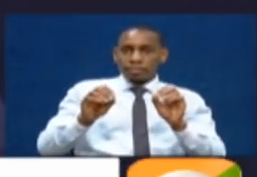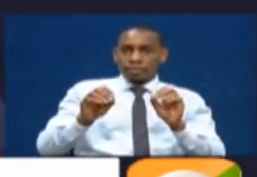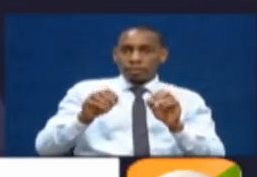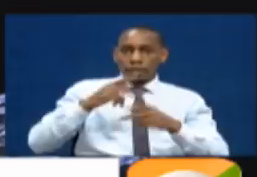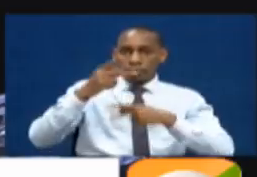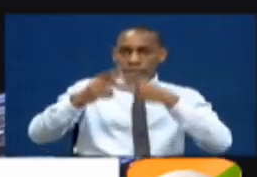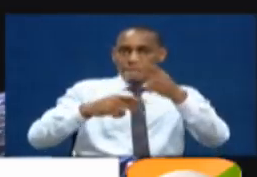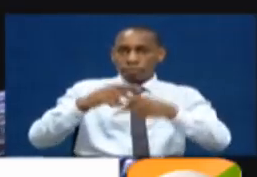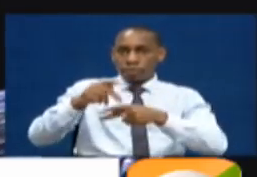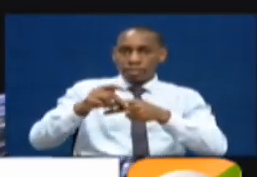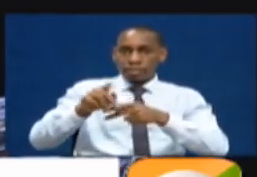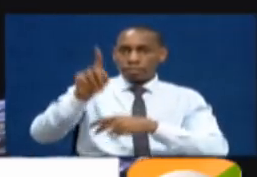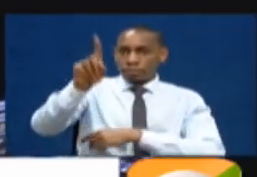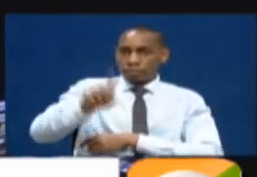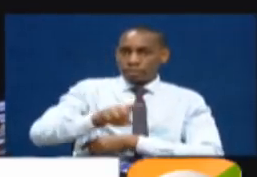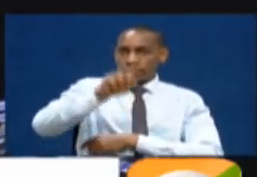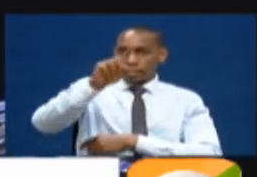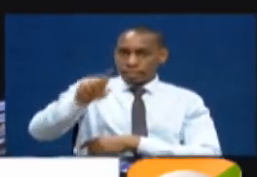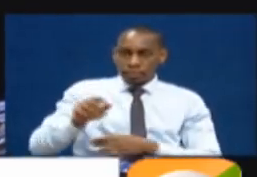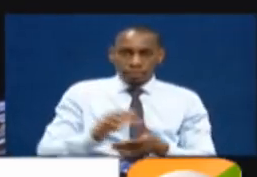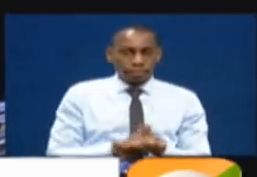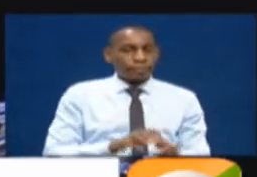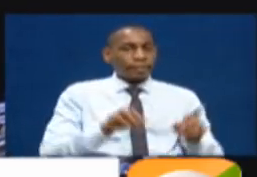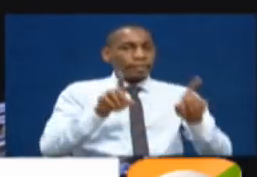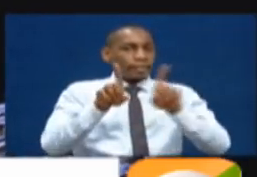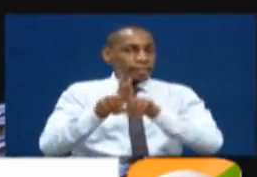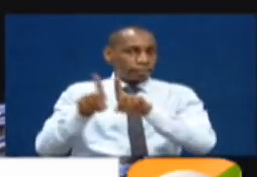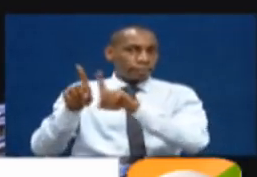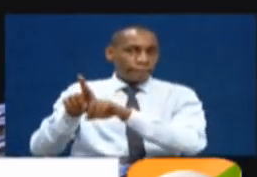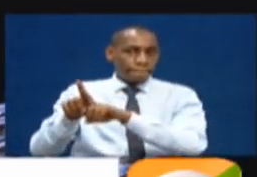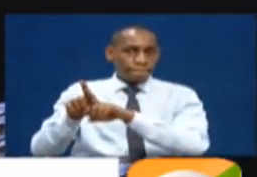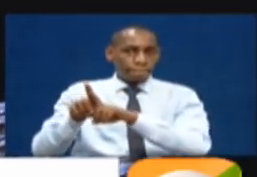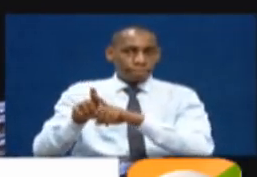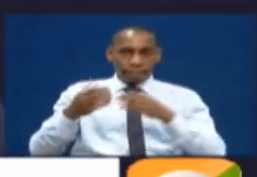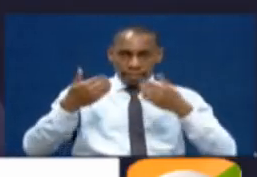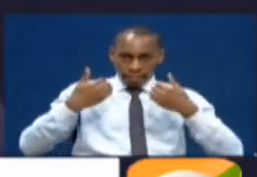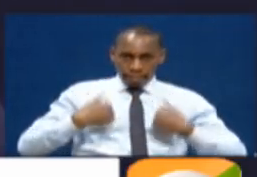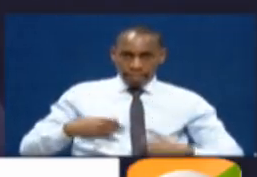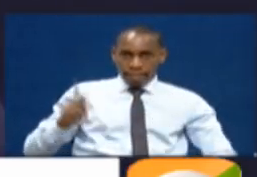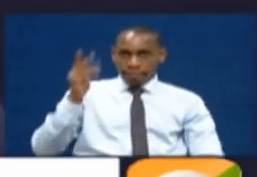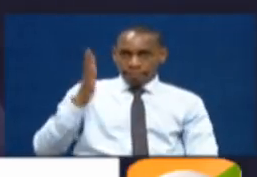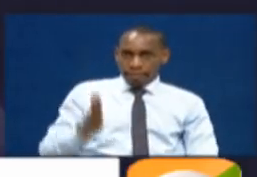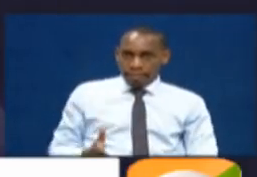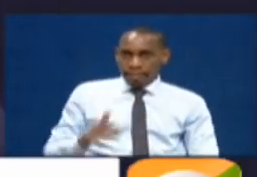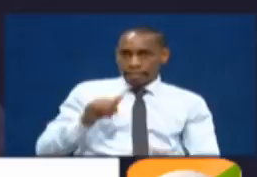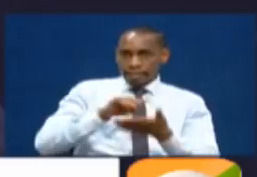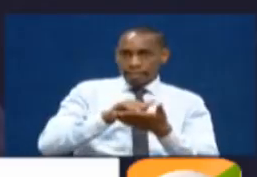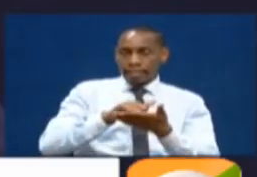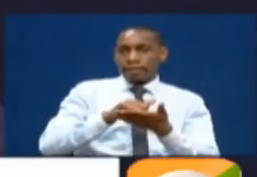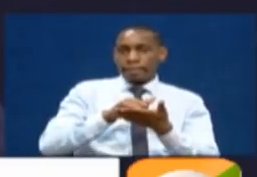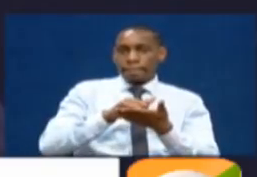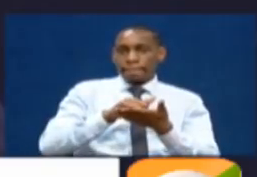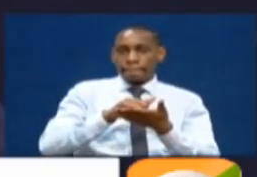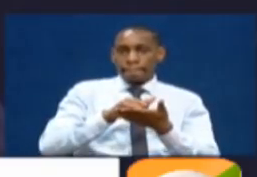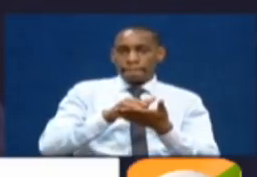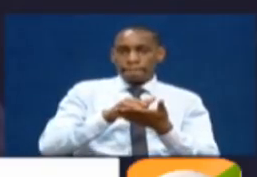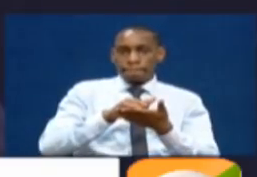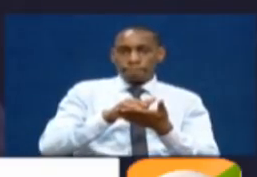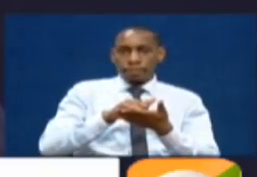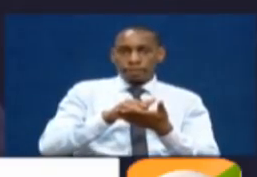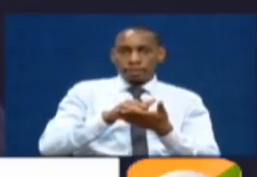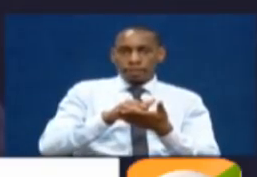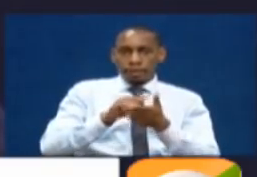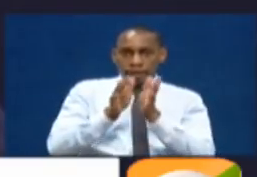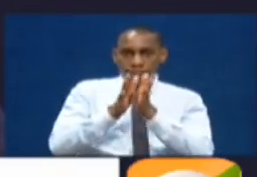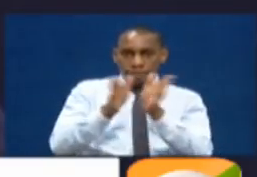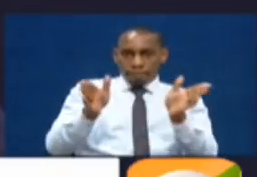process. Now, over and above that, I am a Kenyan who then faced public